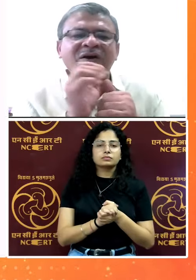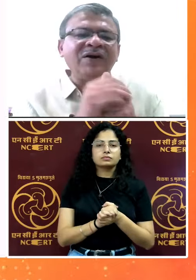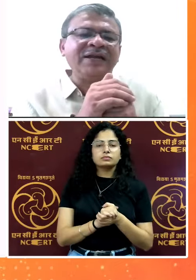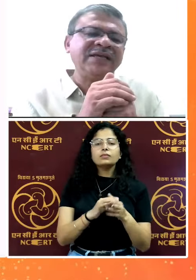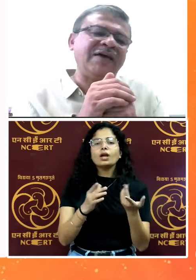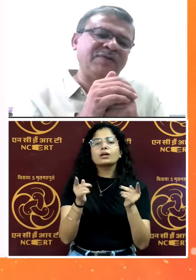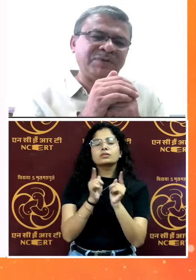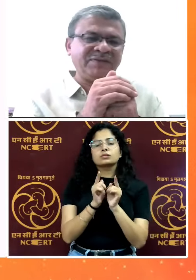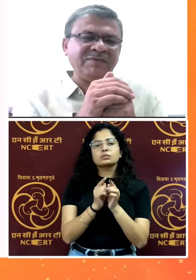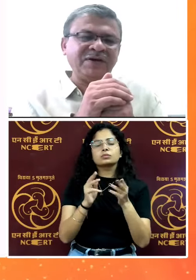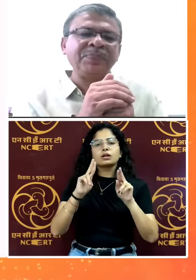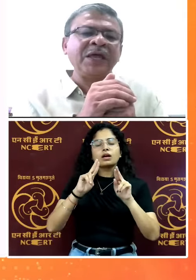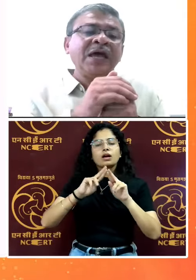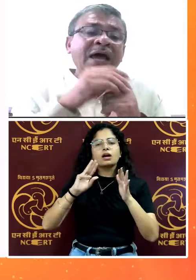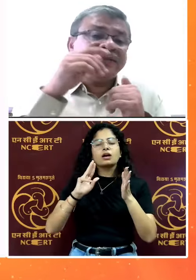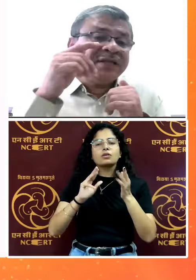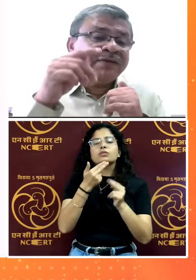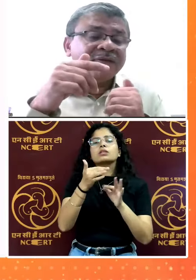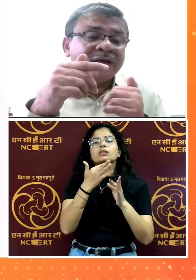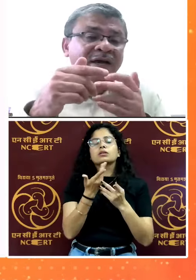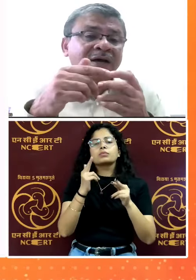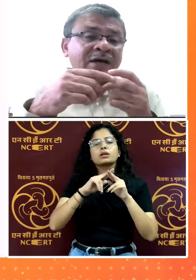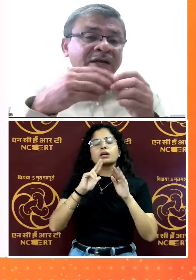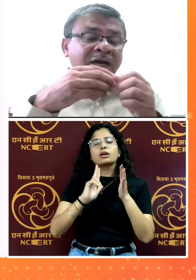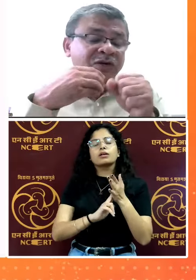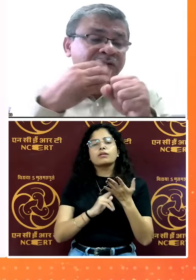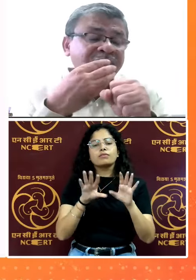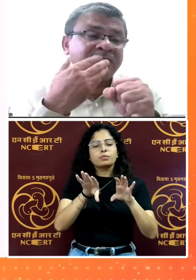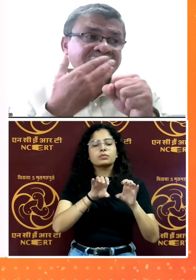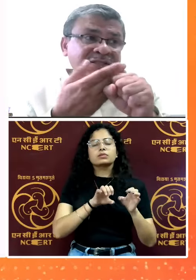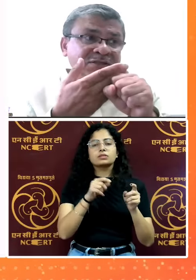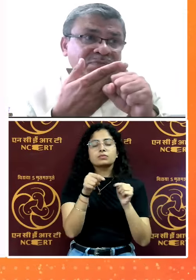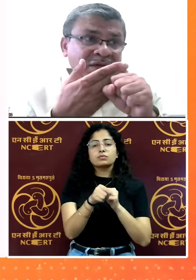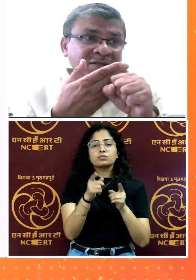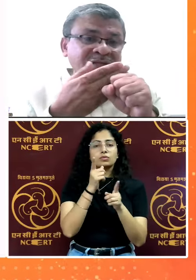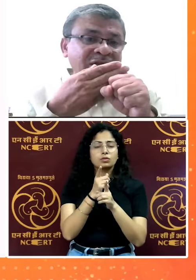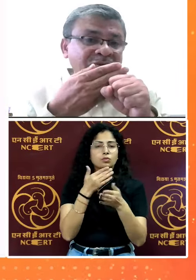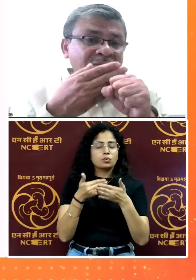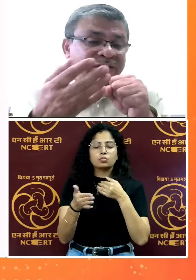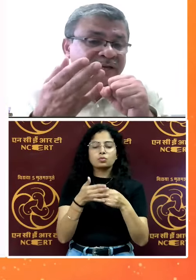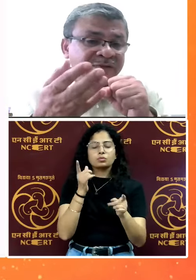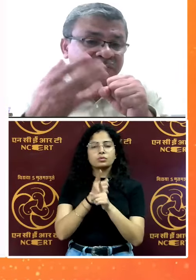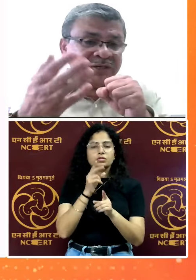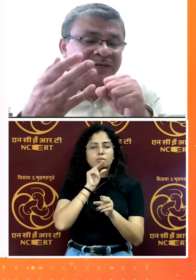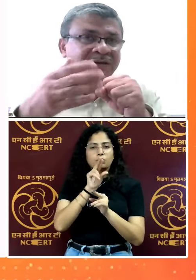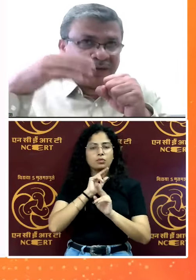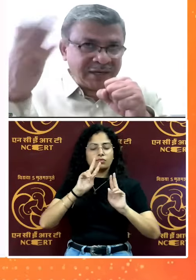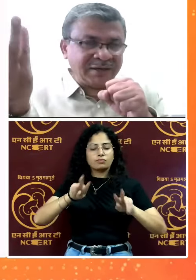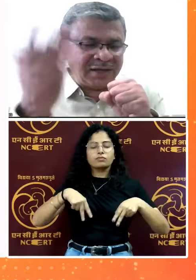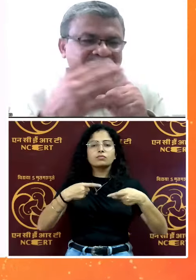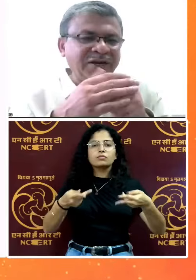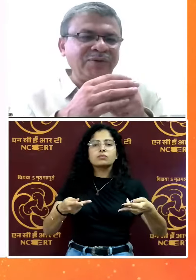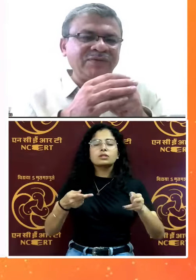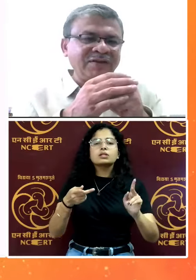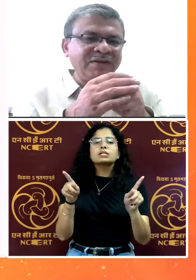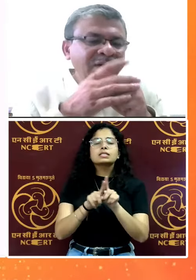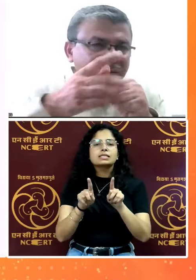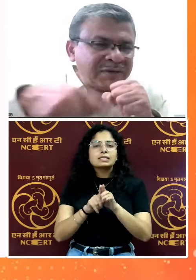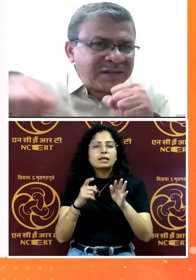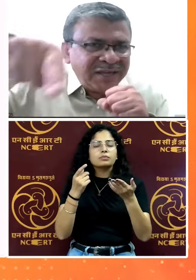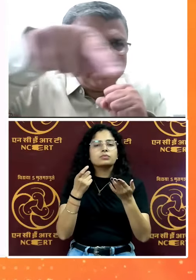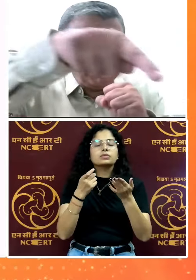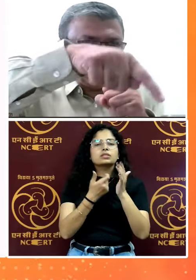which we call as FM receiver. Okay. And whatever the teacher speaks, it will be transmitted like in a radio